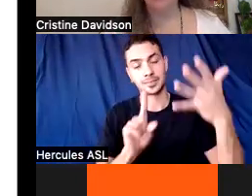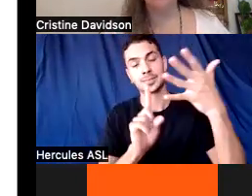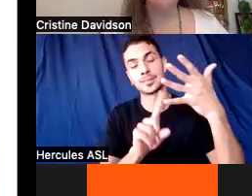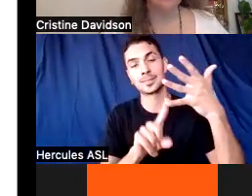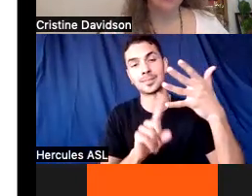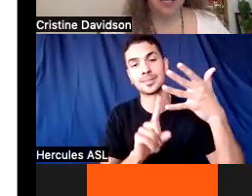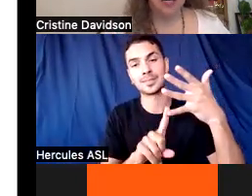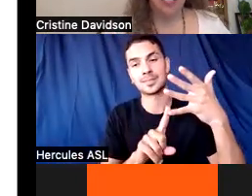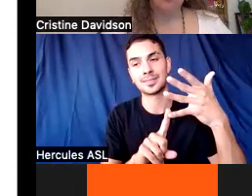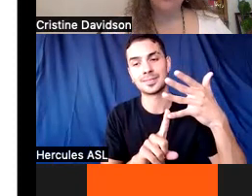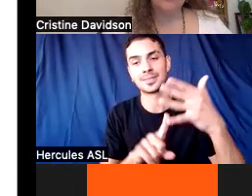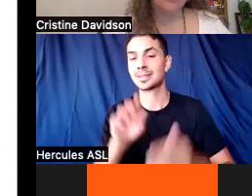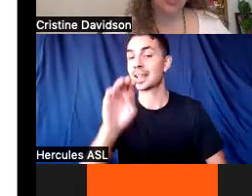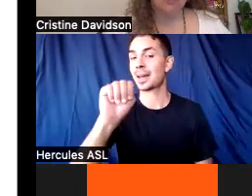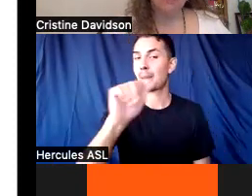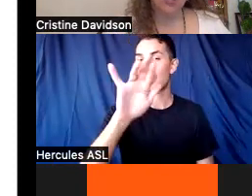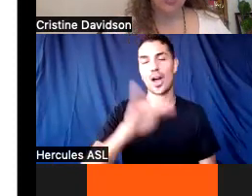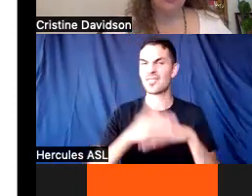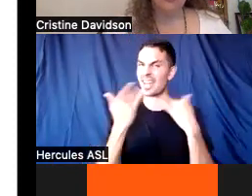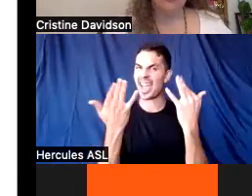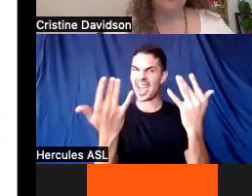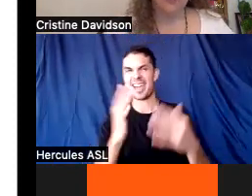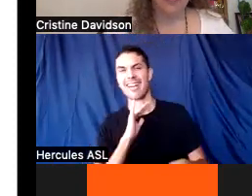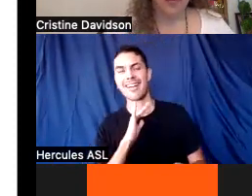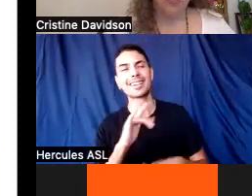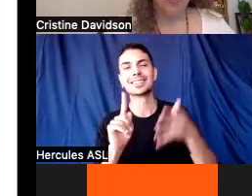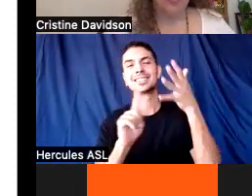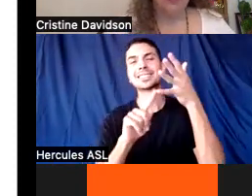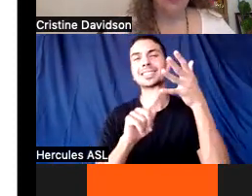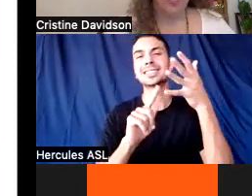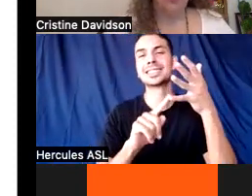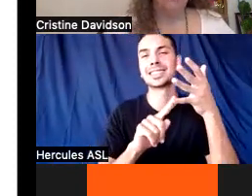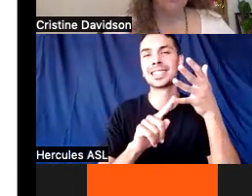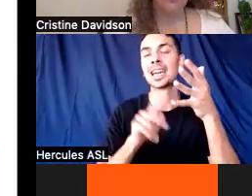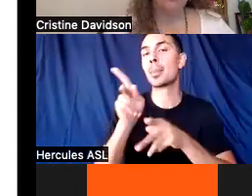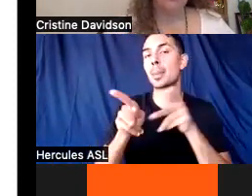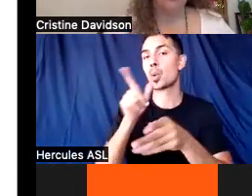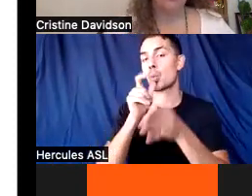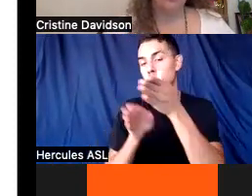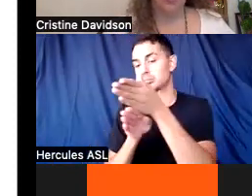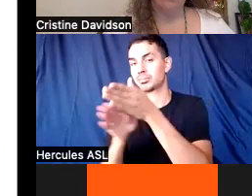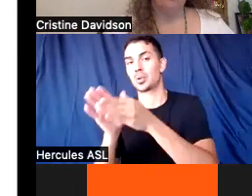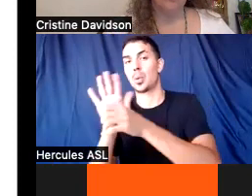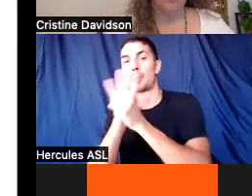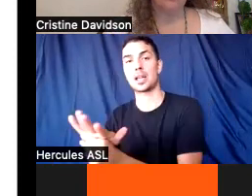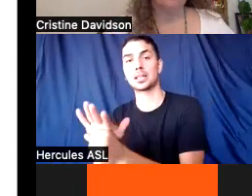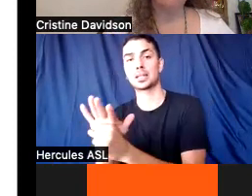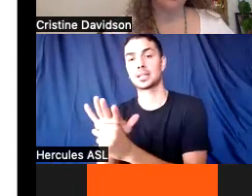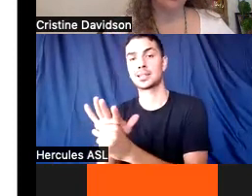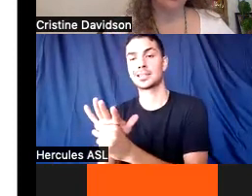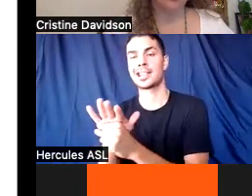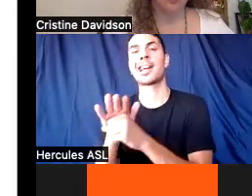Mary's on fire. How do we teach submission? How have we